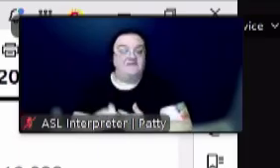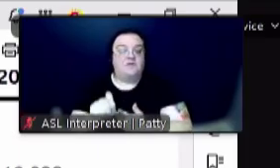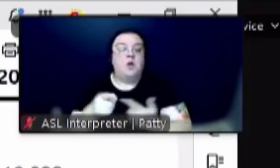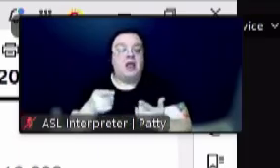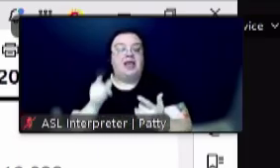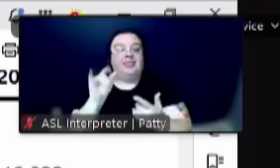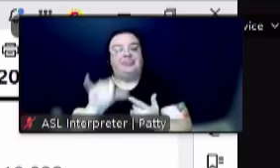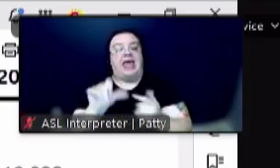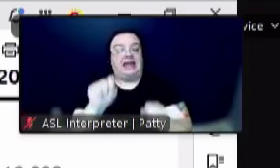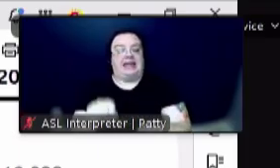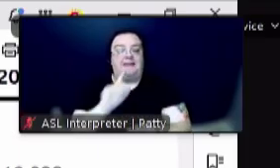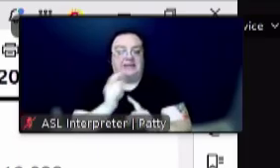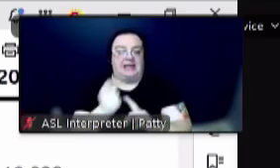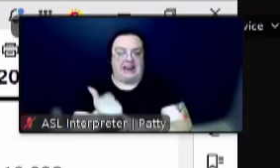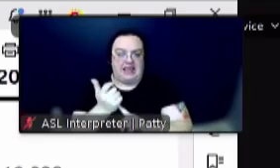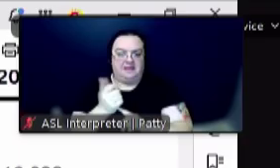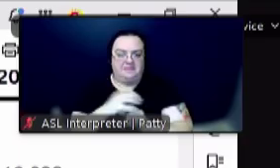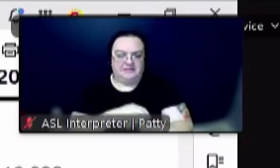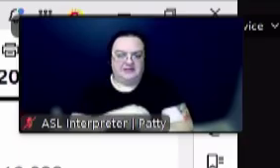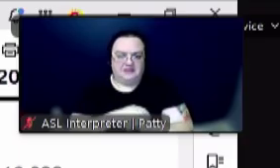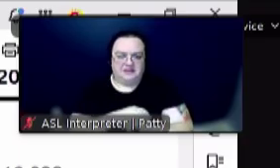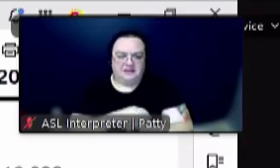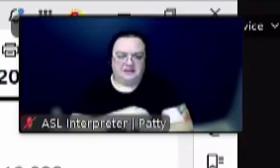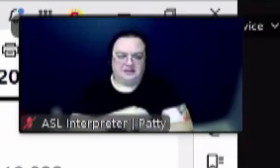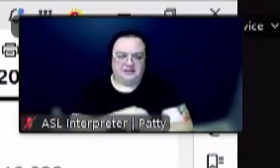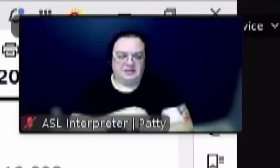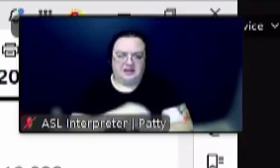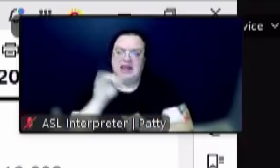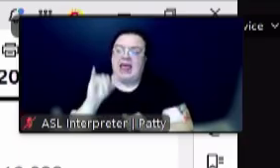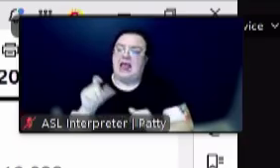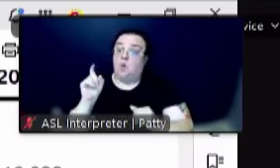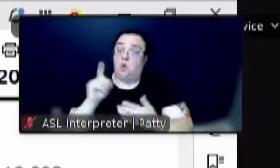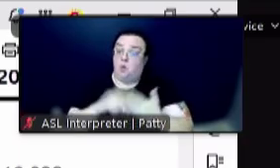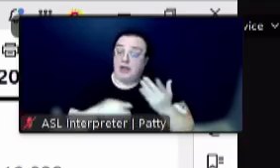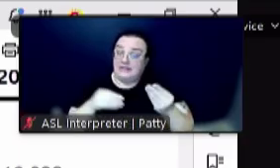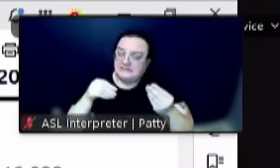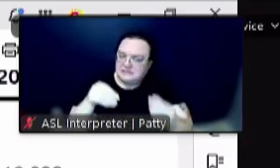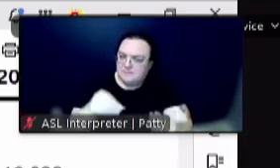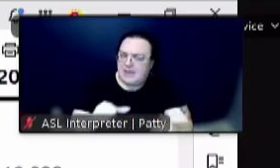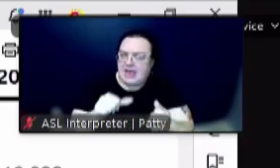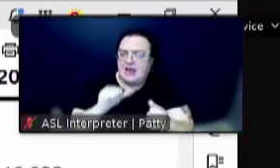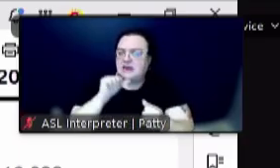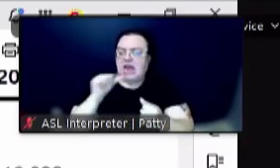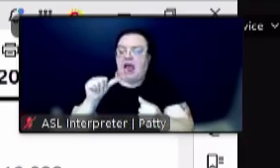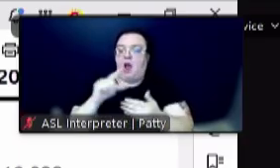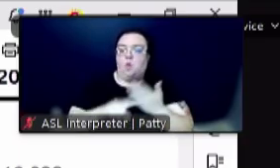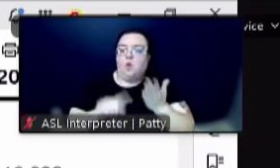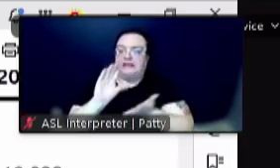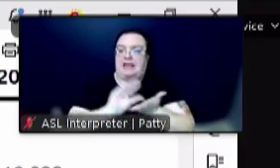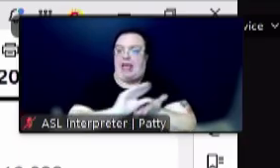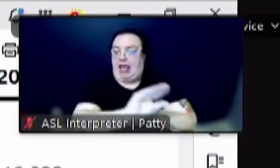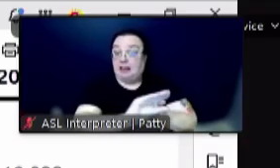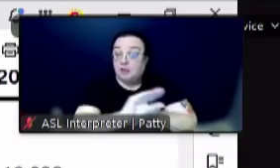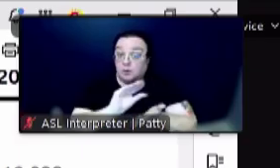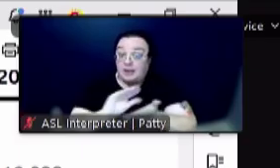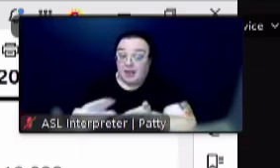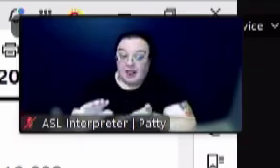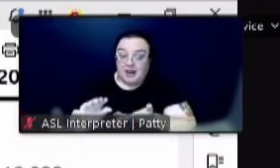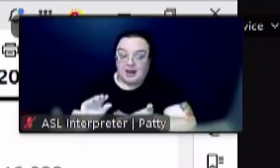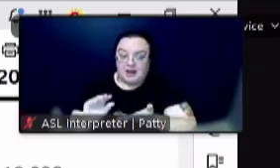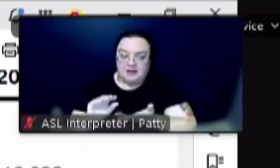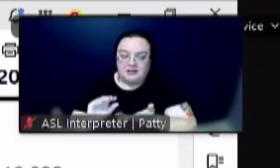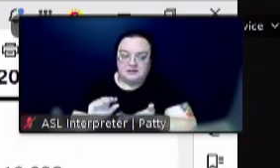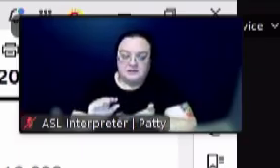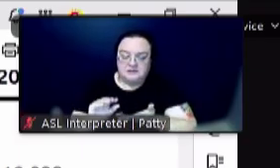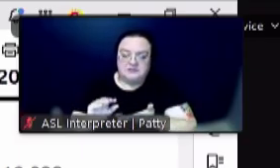that. So it's what's spent has to be zeroed out, not what's allocated. What's spent the actuals. Okay. And then So